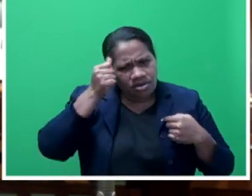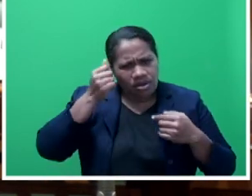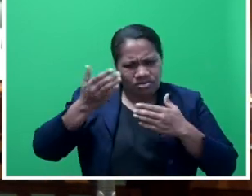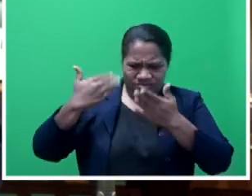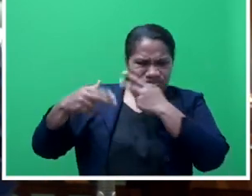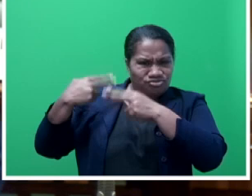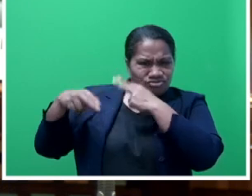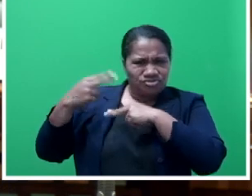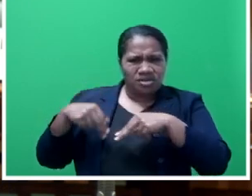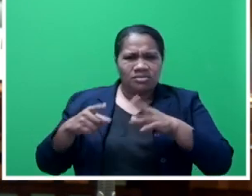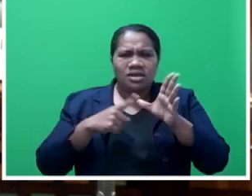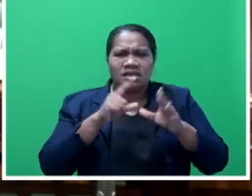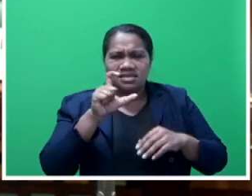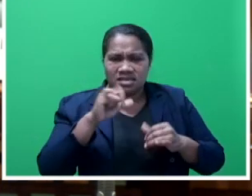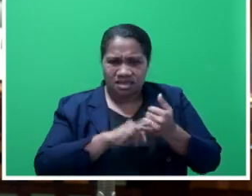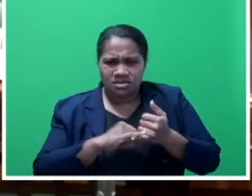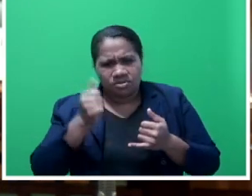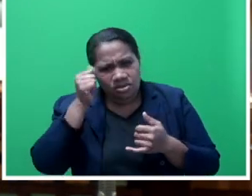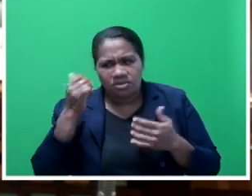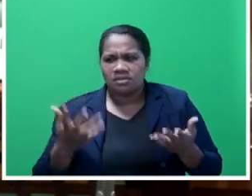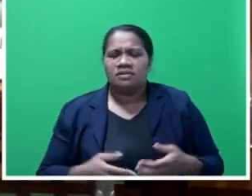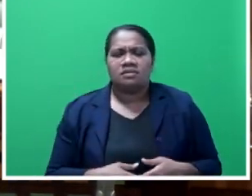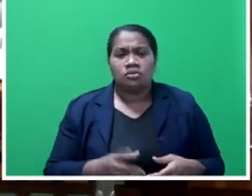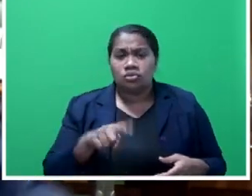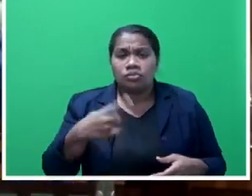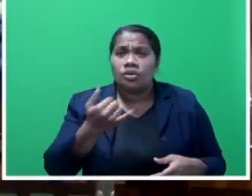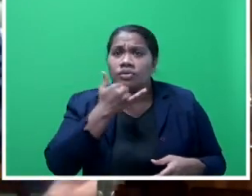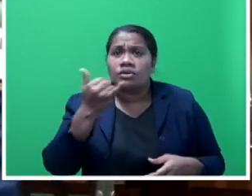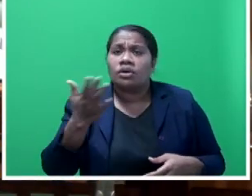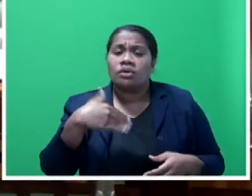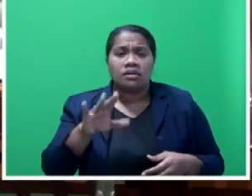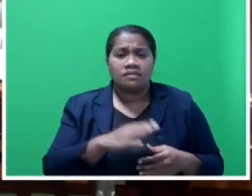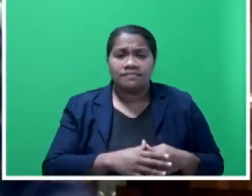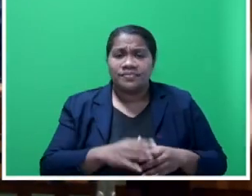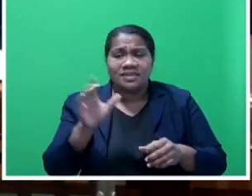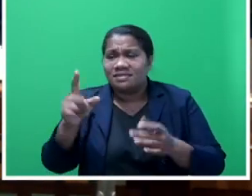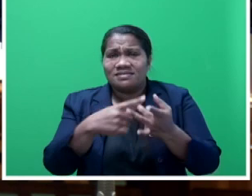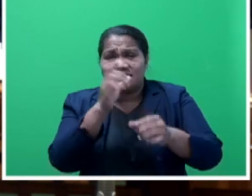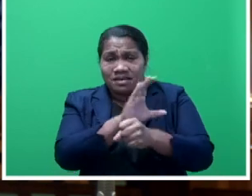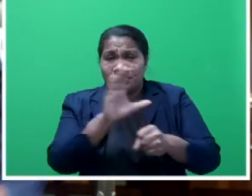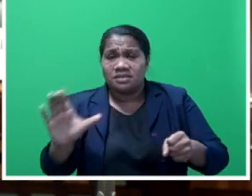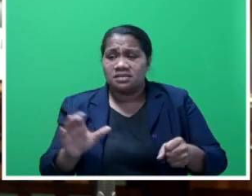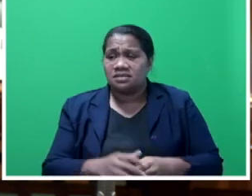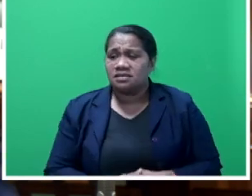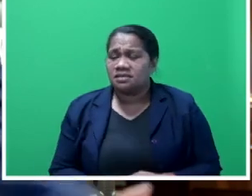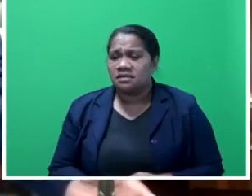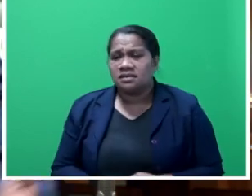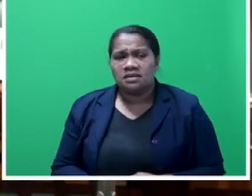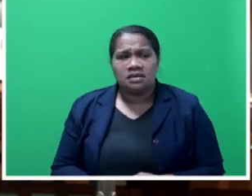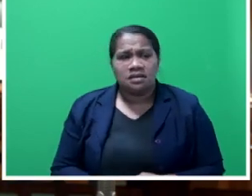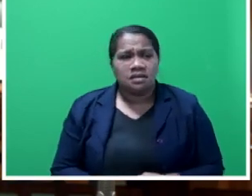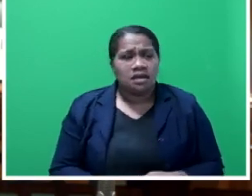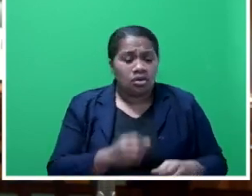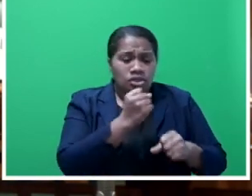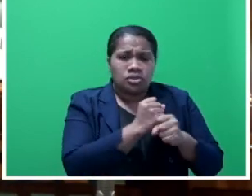ACS. If tomorrow we say, let's call all the hardware companies, the three largest companies are Gujarati companies, they'll be